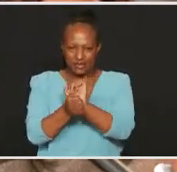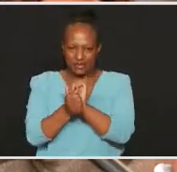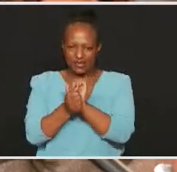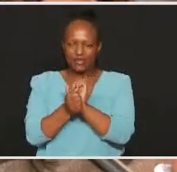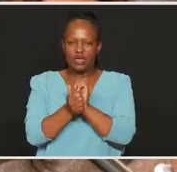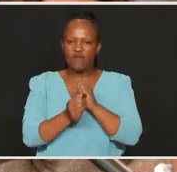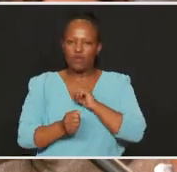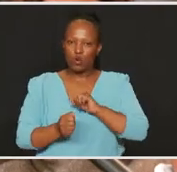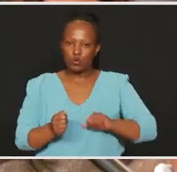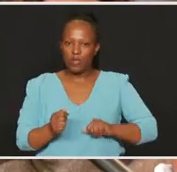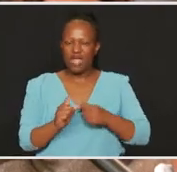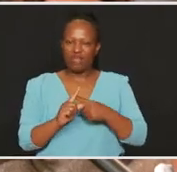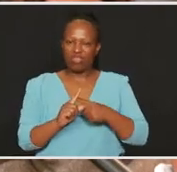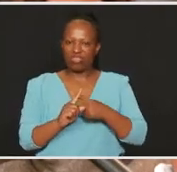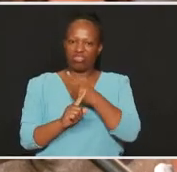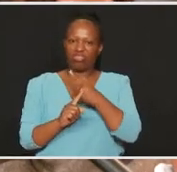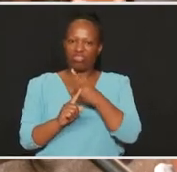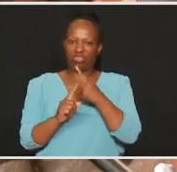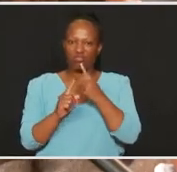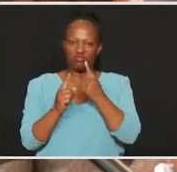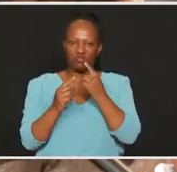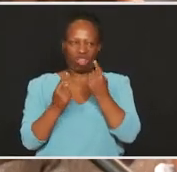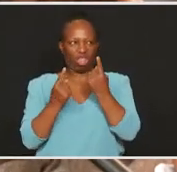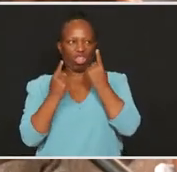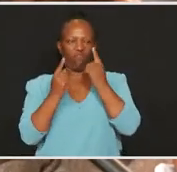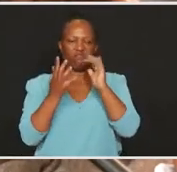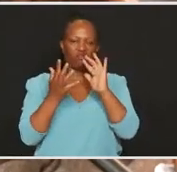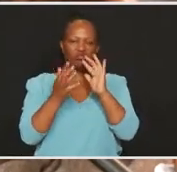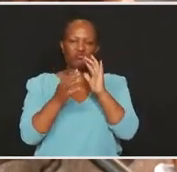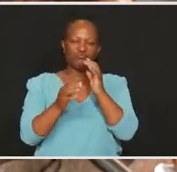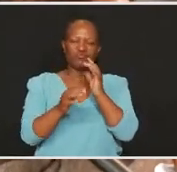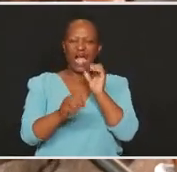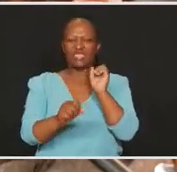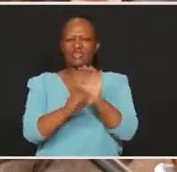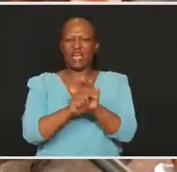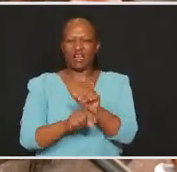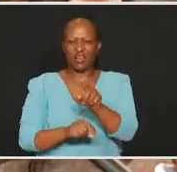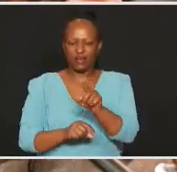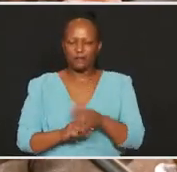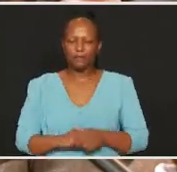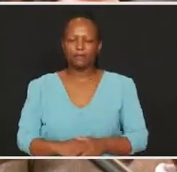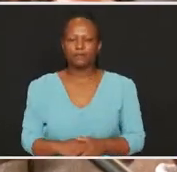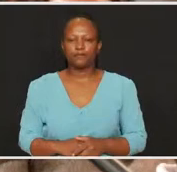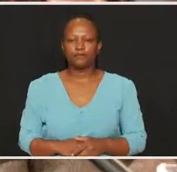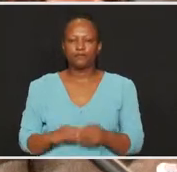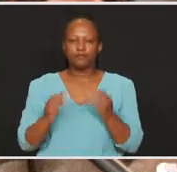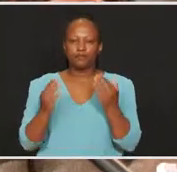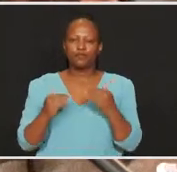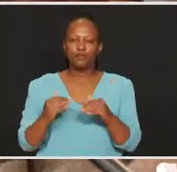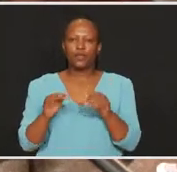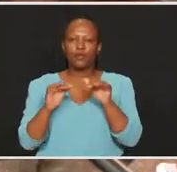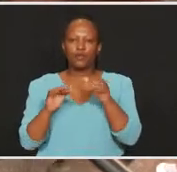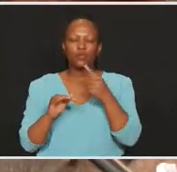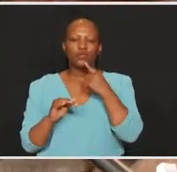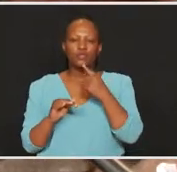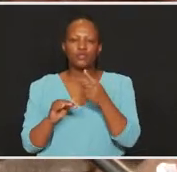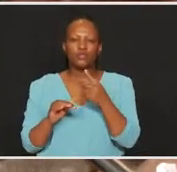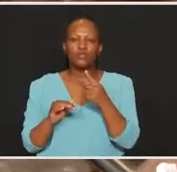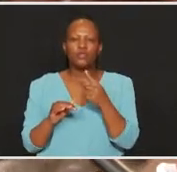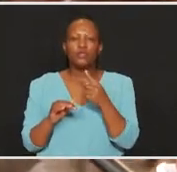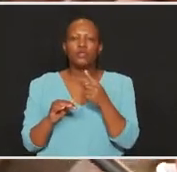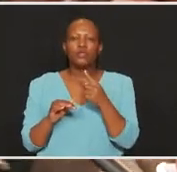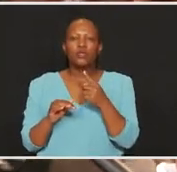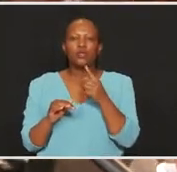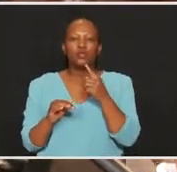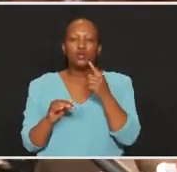when they want to behave like terrorists to those who think corporal punishment is normal please forgive